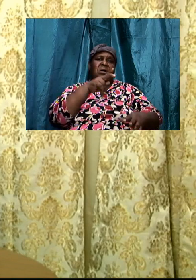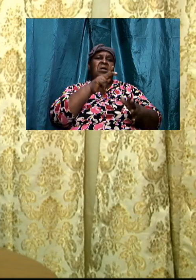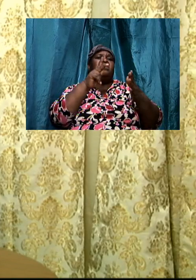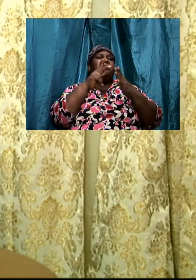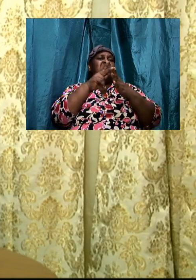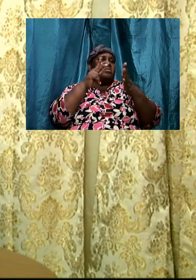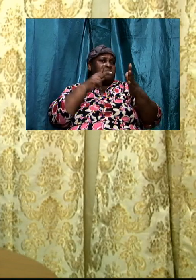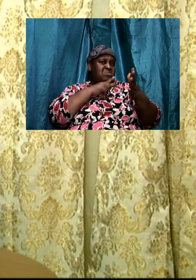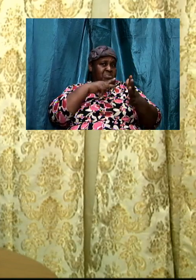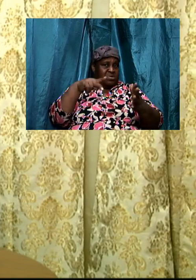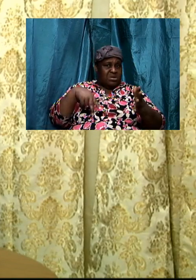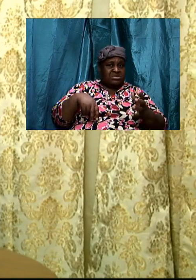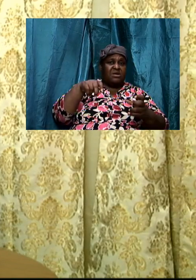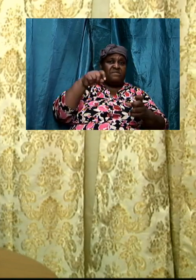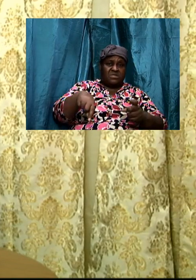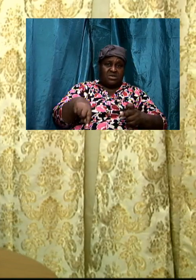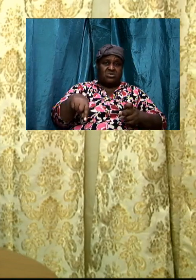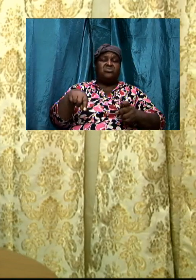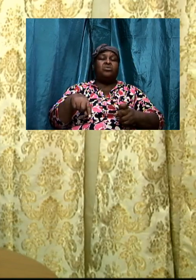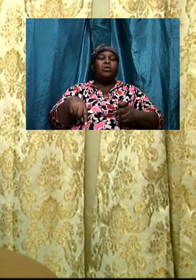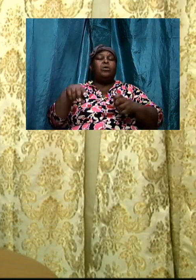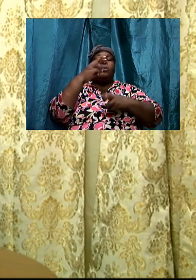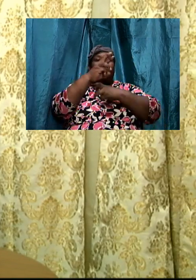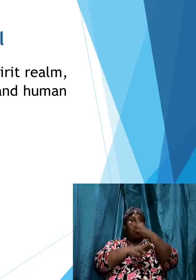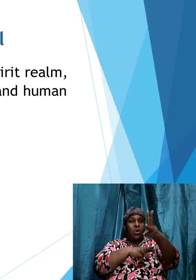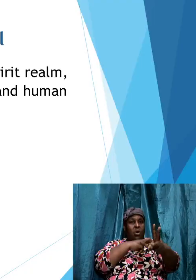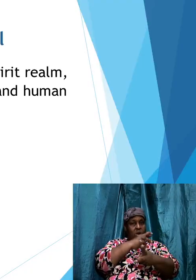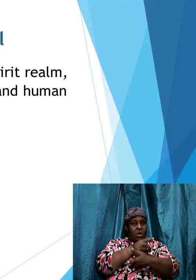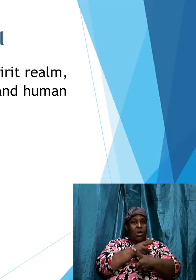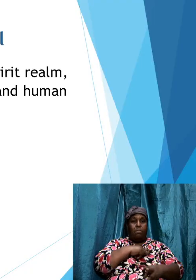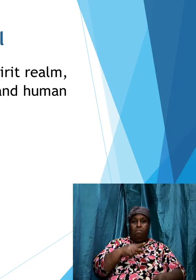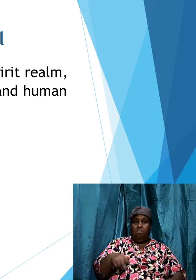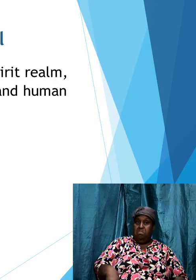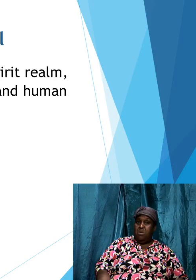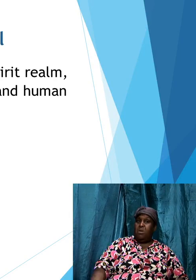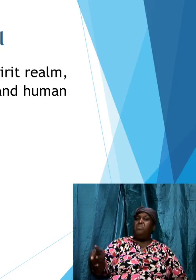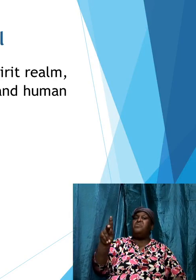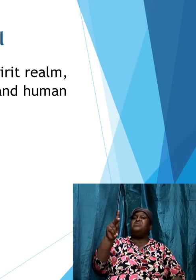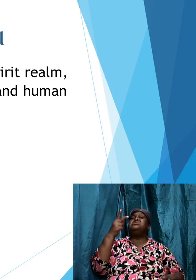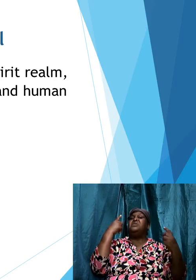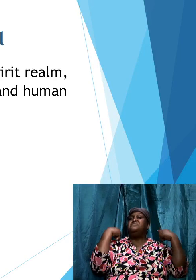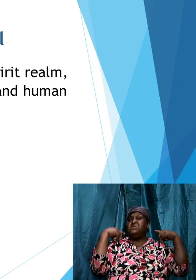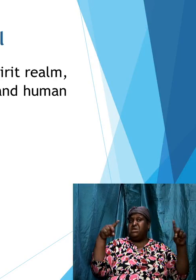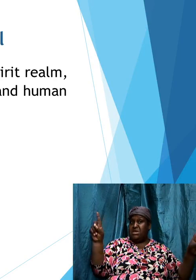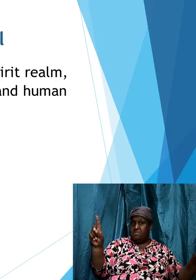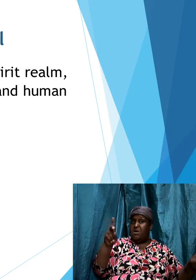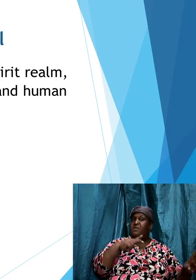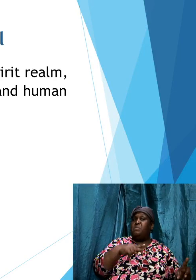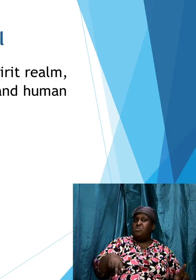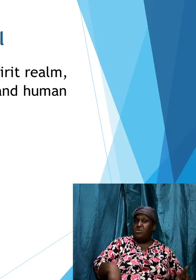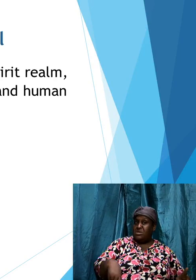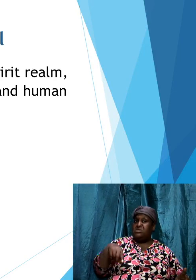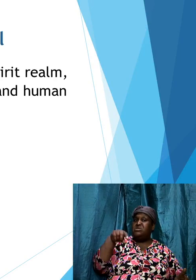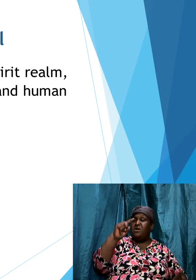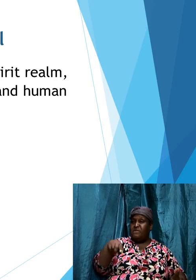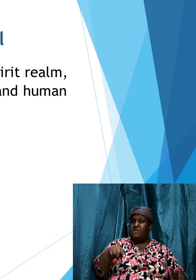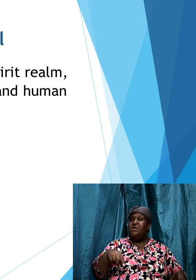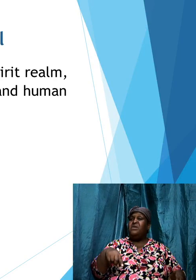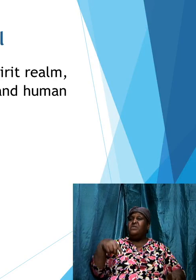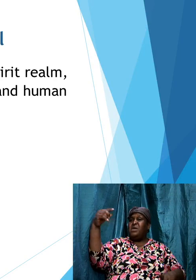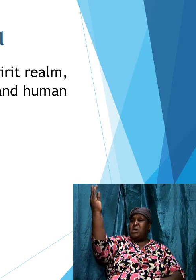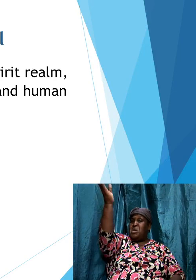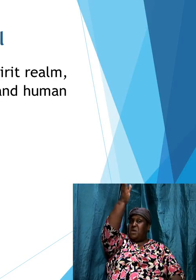the prince of the power of the air he's called the prince of demons i'm going to ask to to turn the slide on